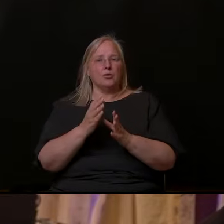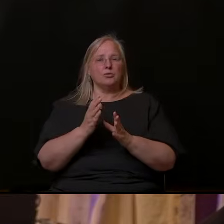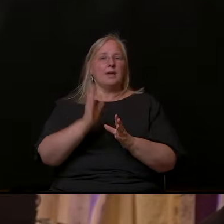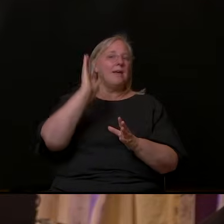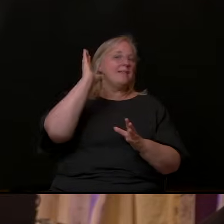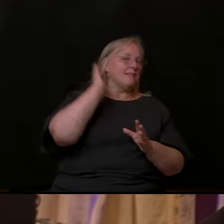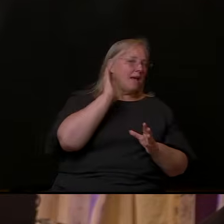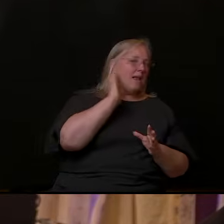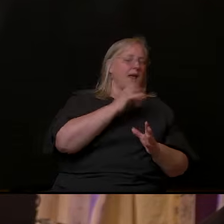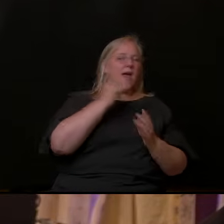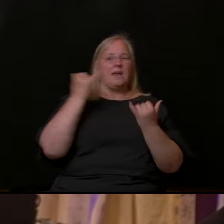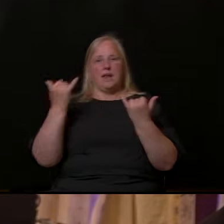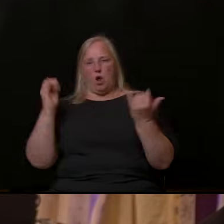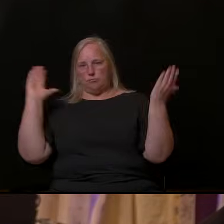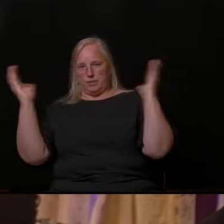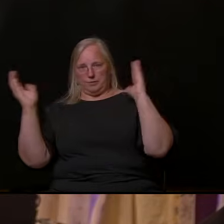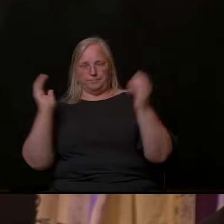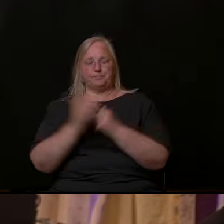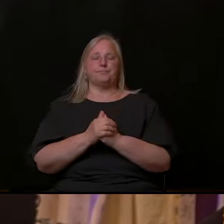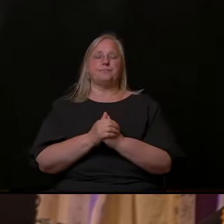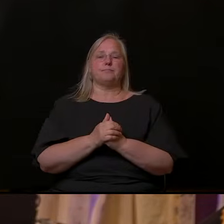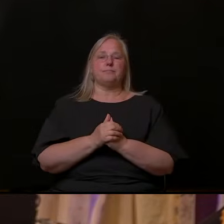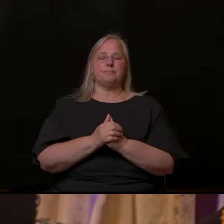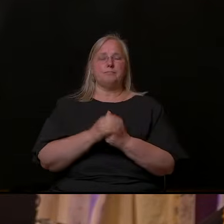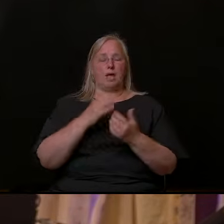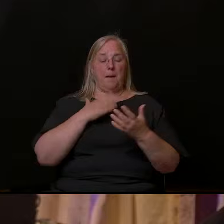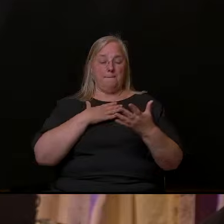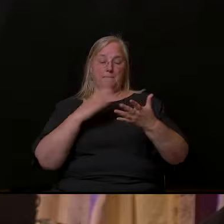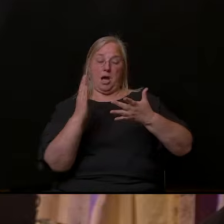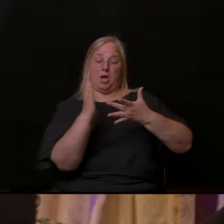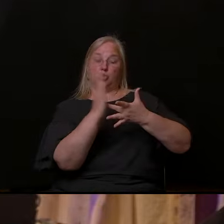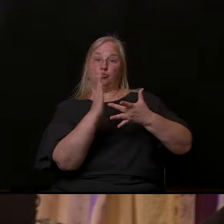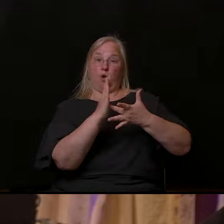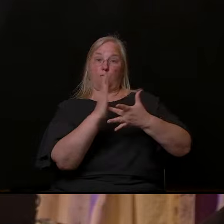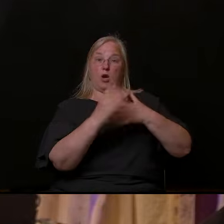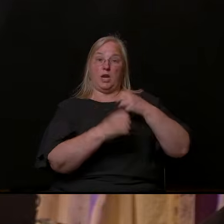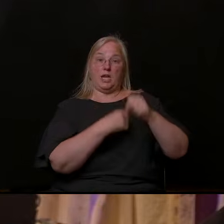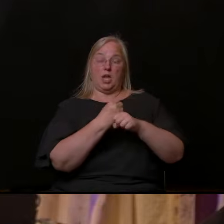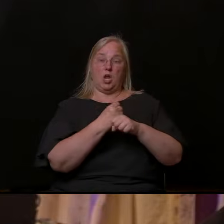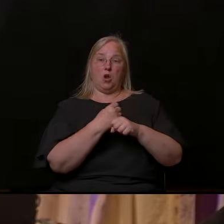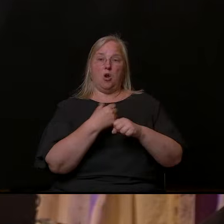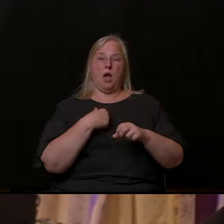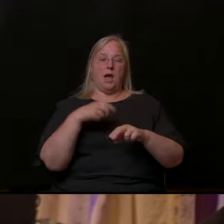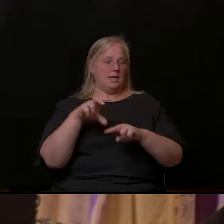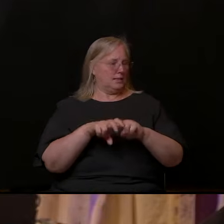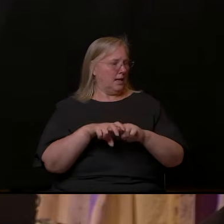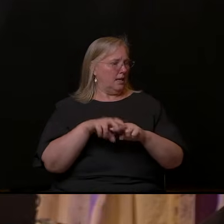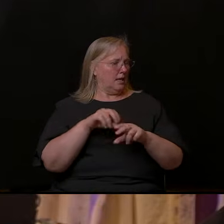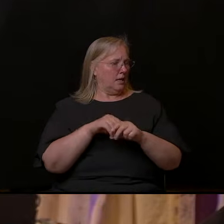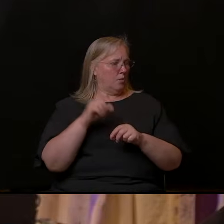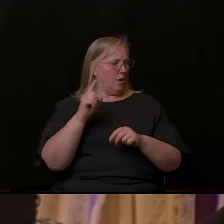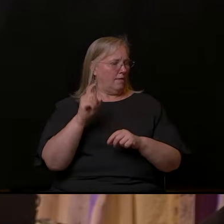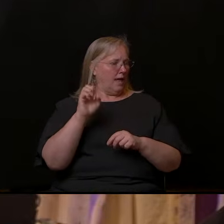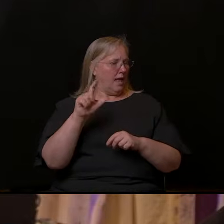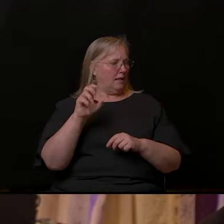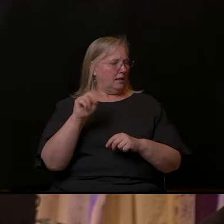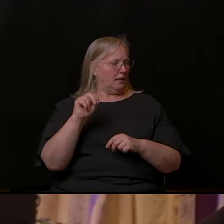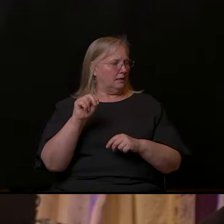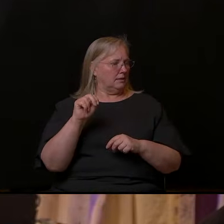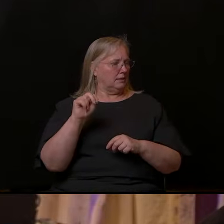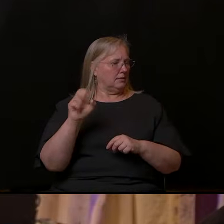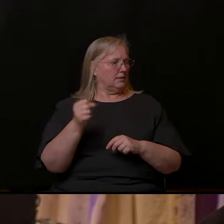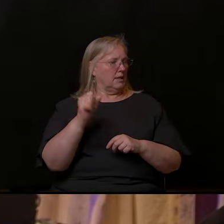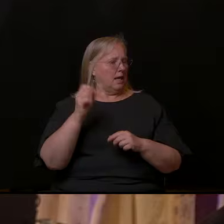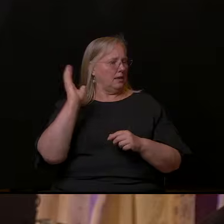now. In my sophomore year, I sat in one of Ellen Lupton's lecture.